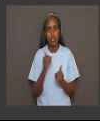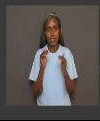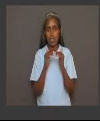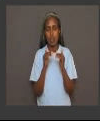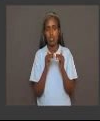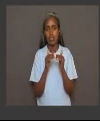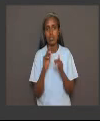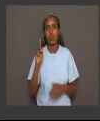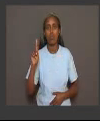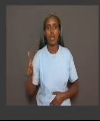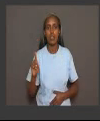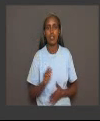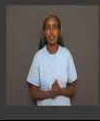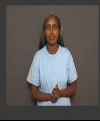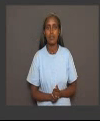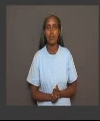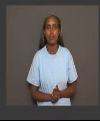which equals 1.